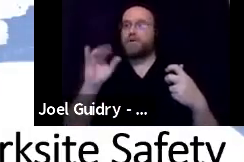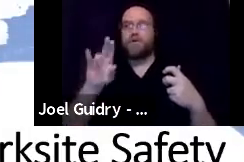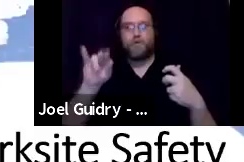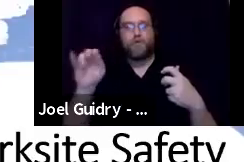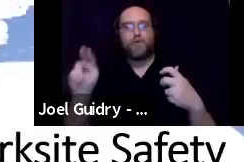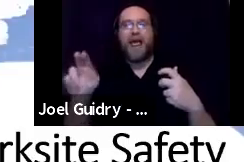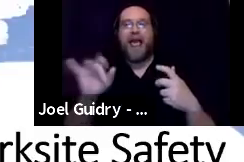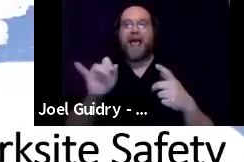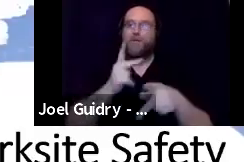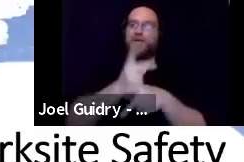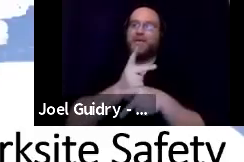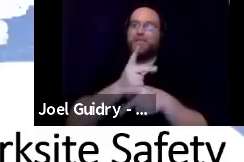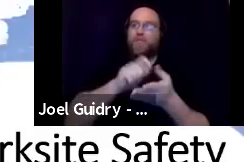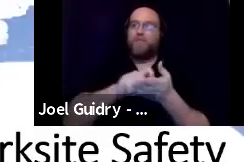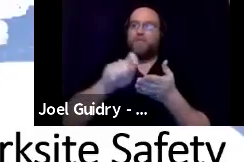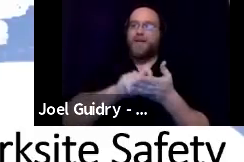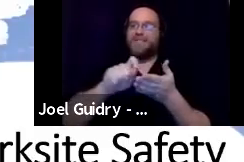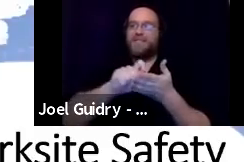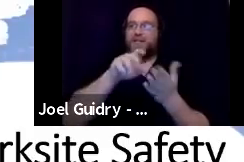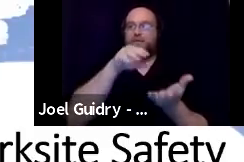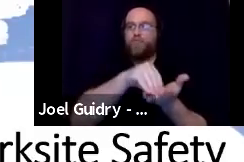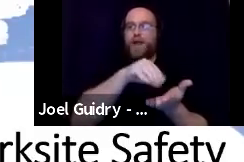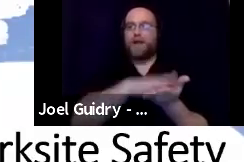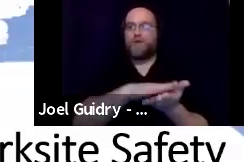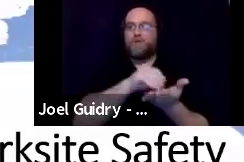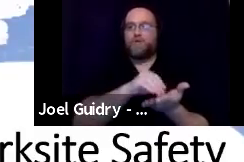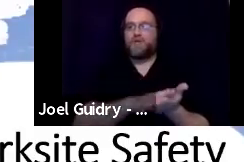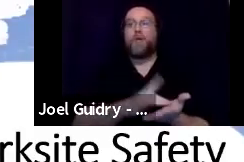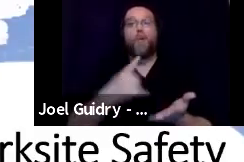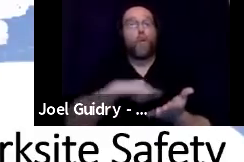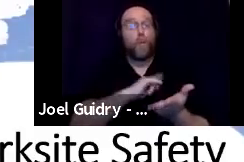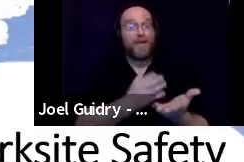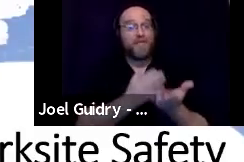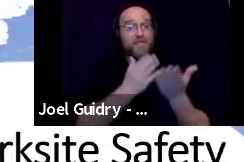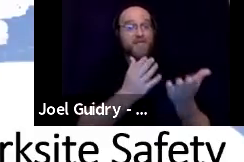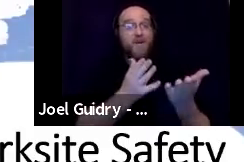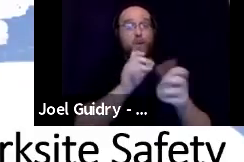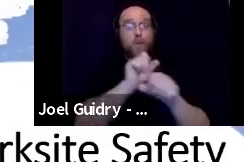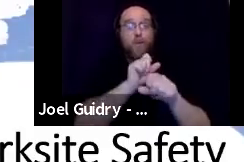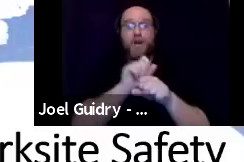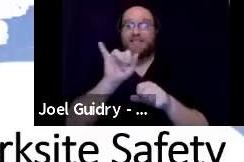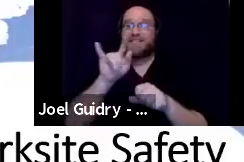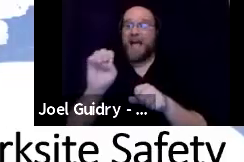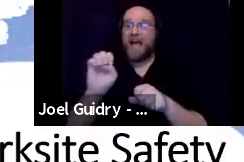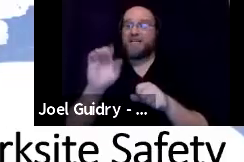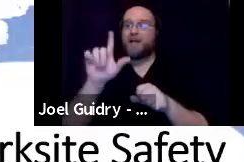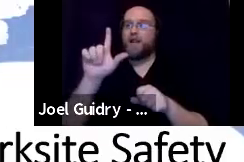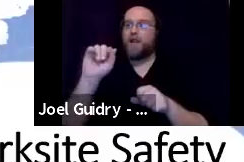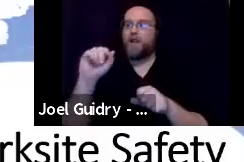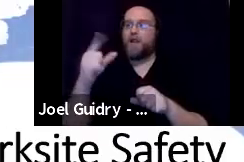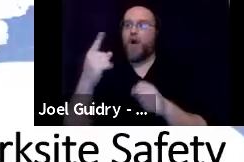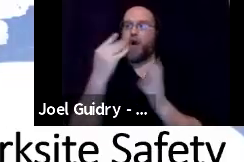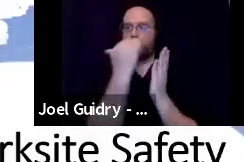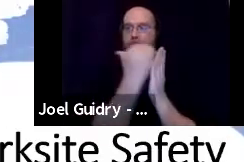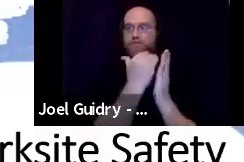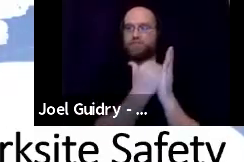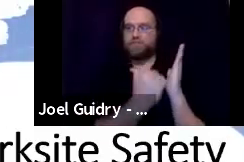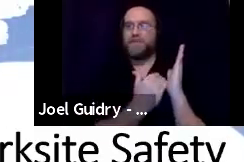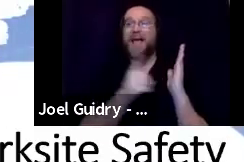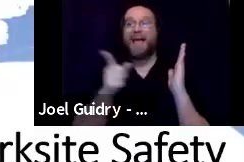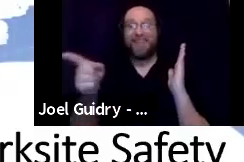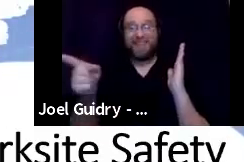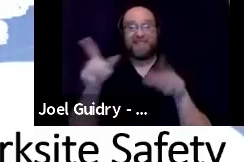written communication or record. We are suggesting a worksite log, and that is also available on the